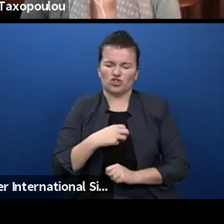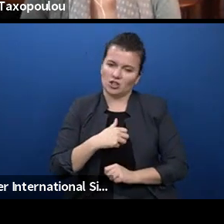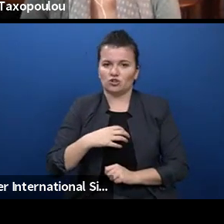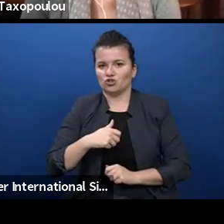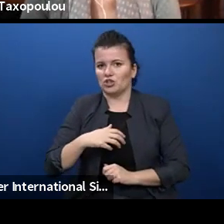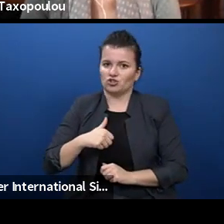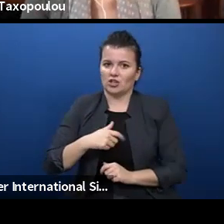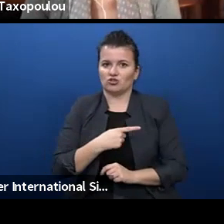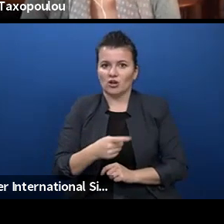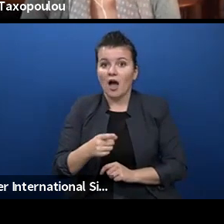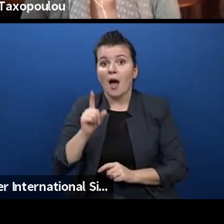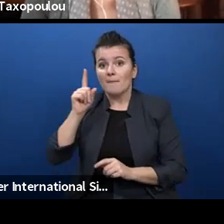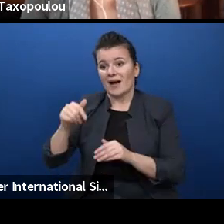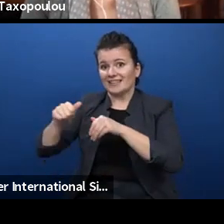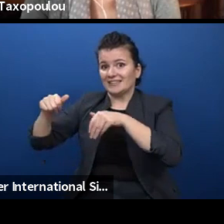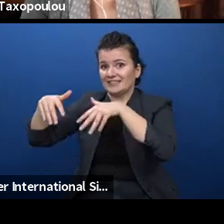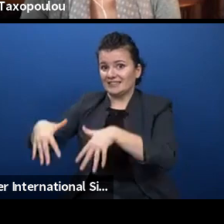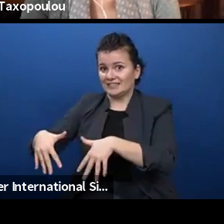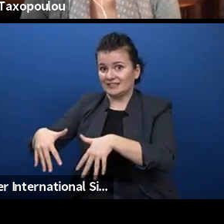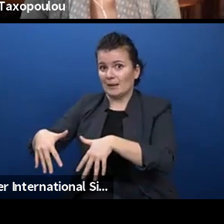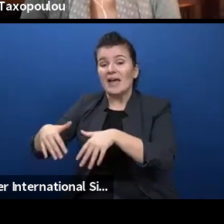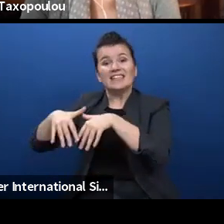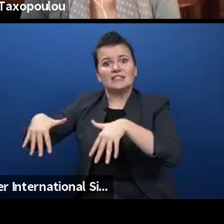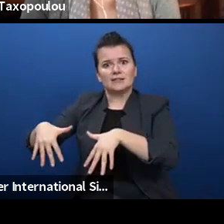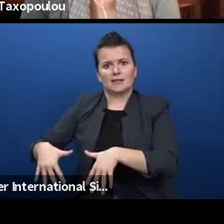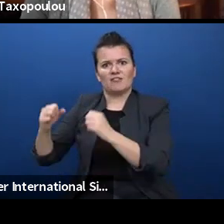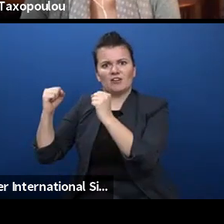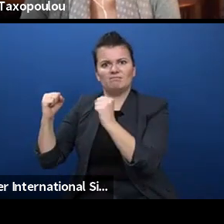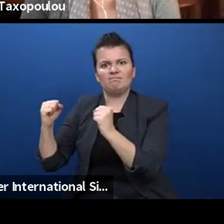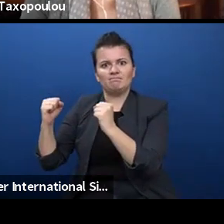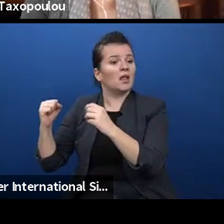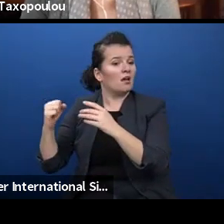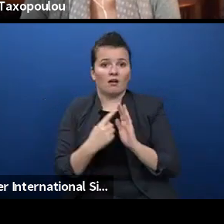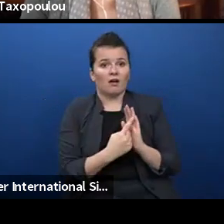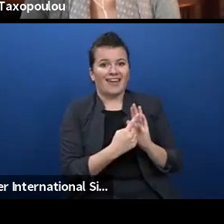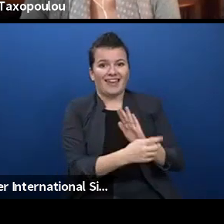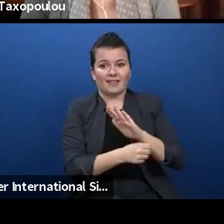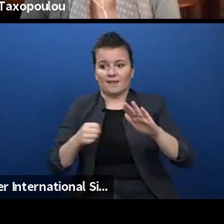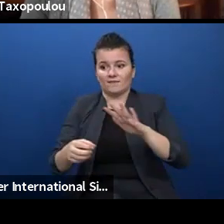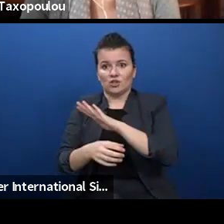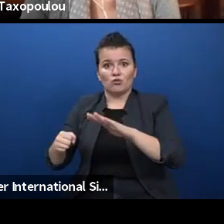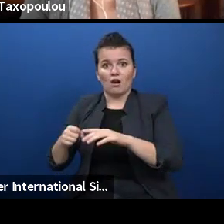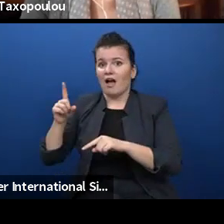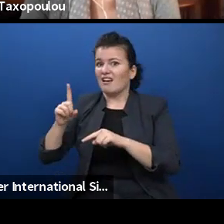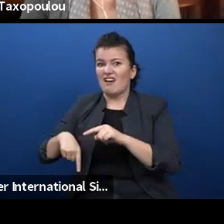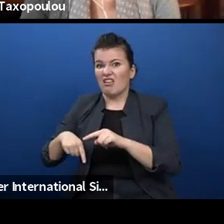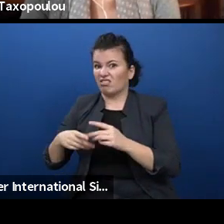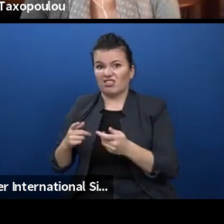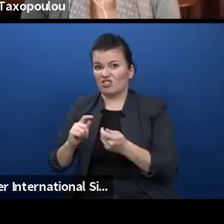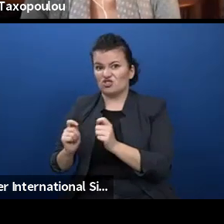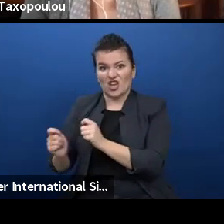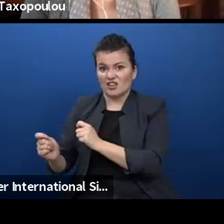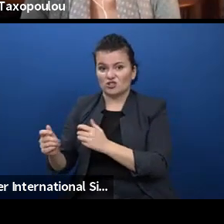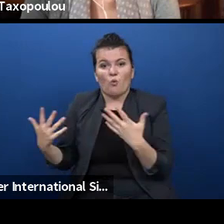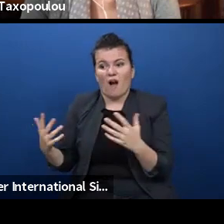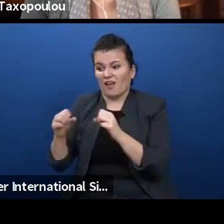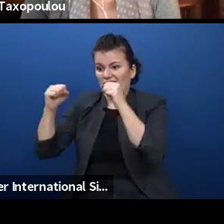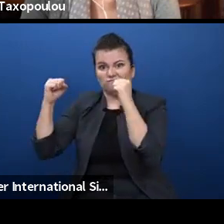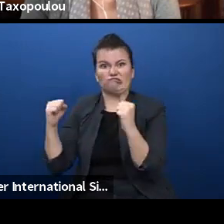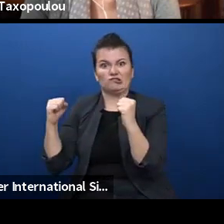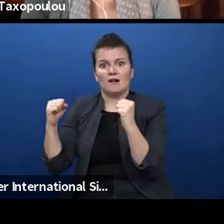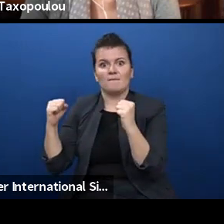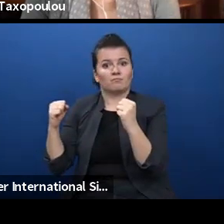authorizing environment, those individuals can't act. They don't have the agency to bring about change. And similarly, the organizations, if they want to